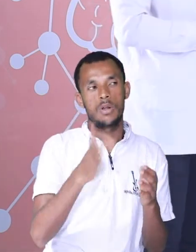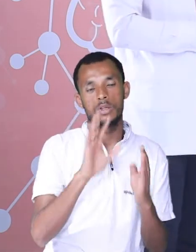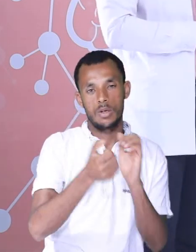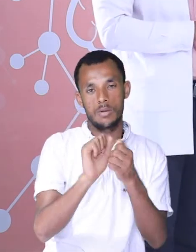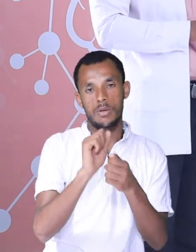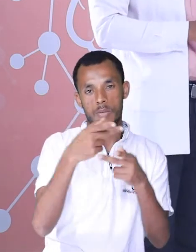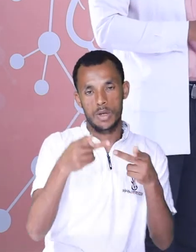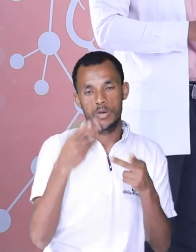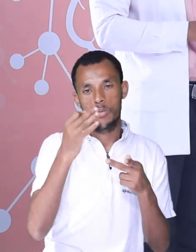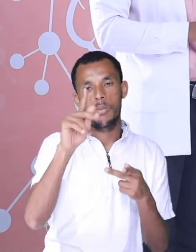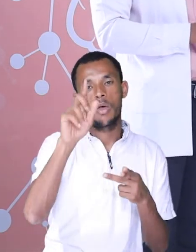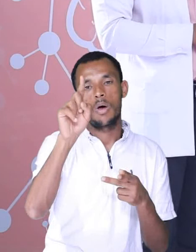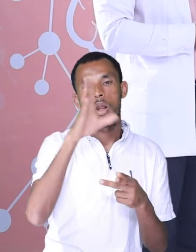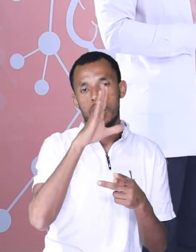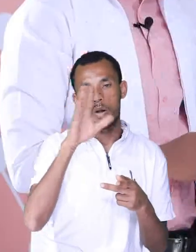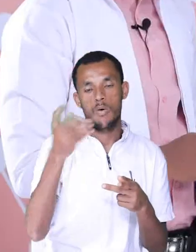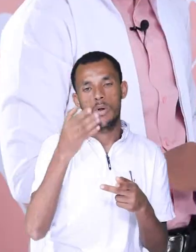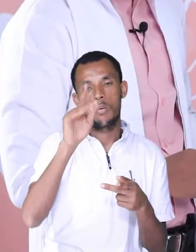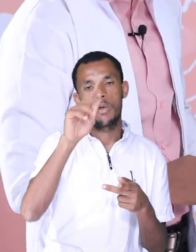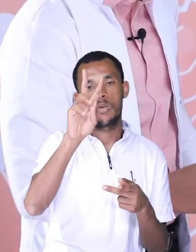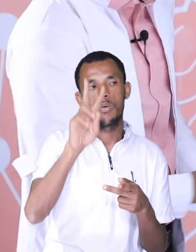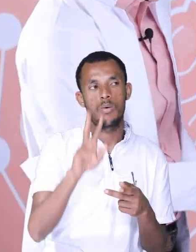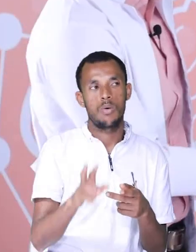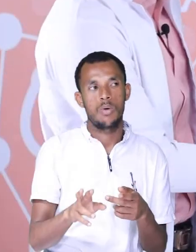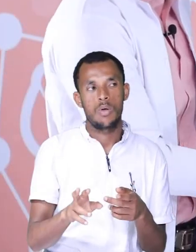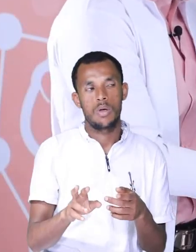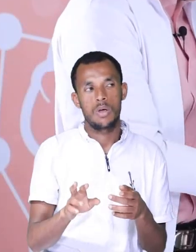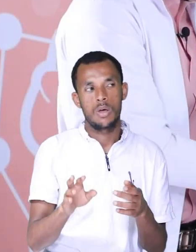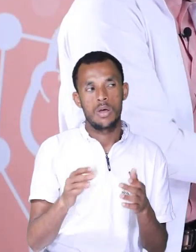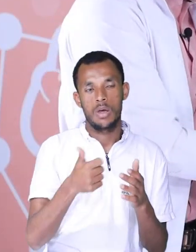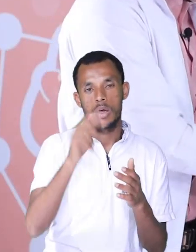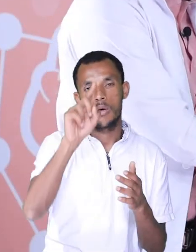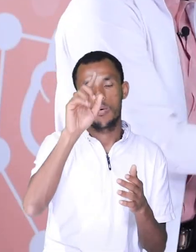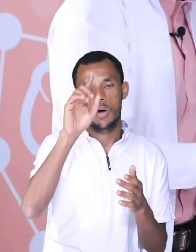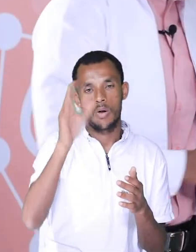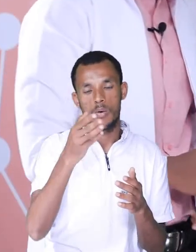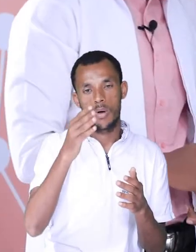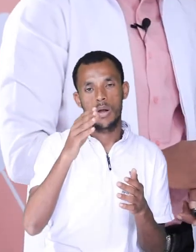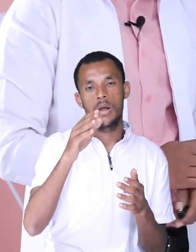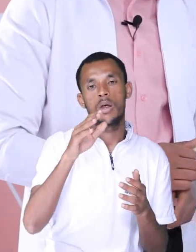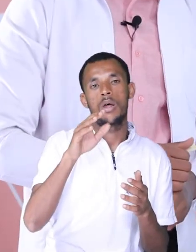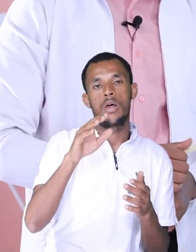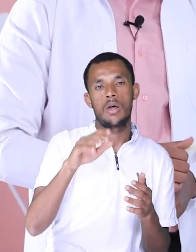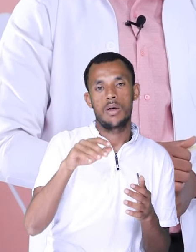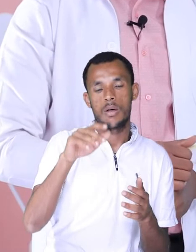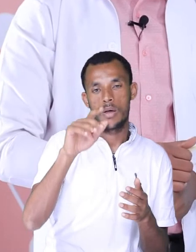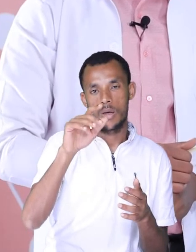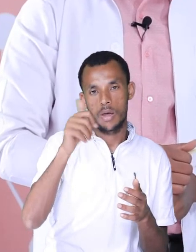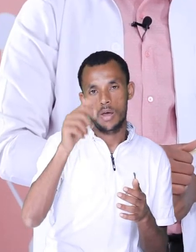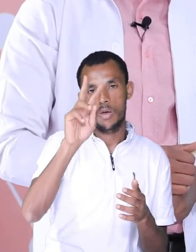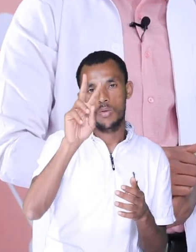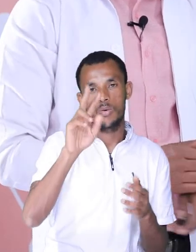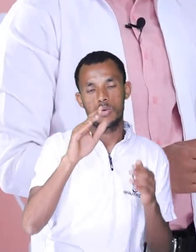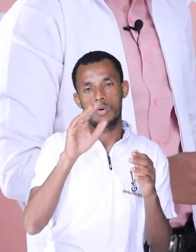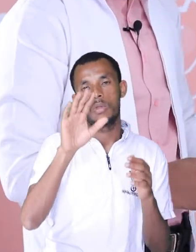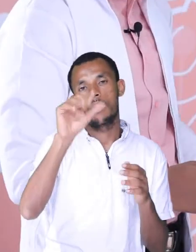in place of P1 over P2. That is A1 over A2 is equal to 10 over